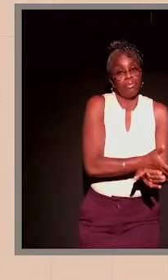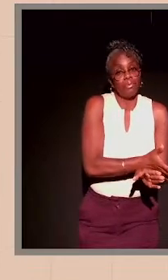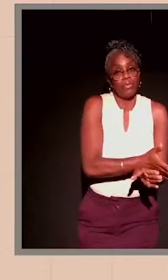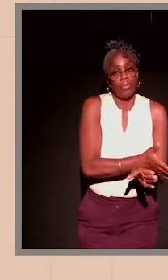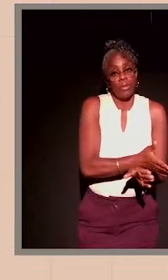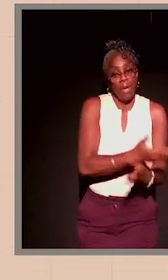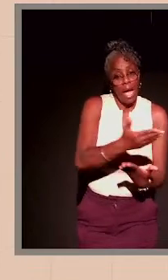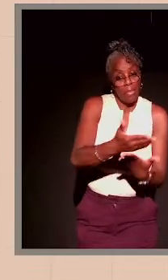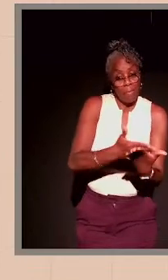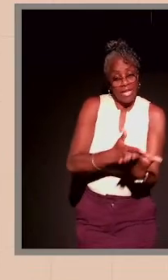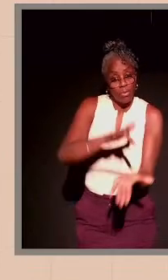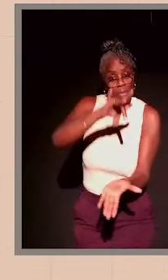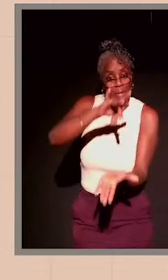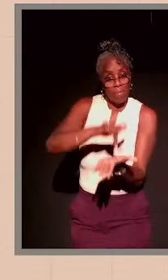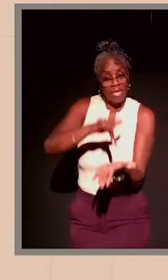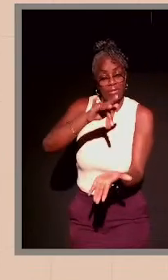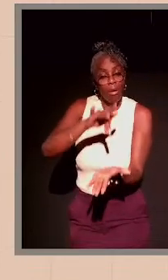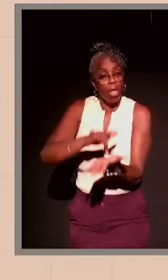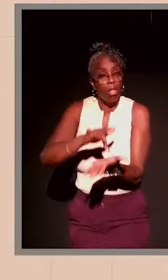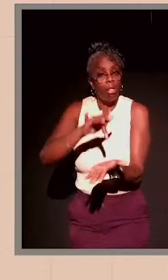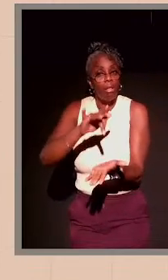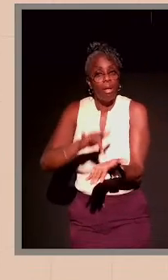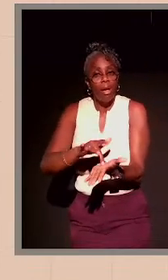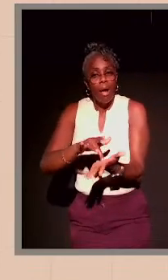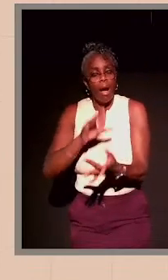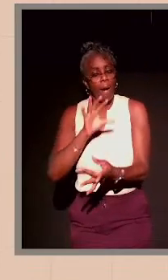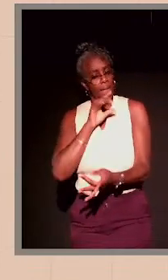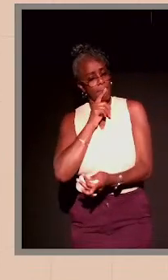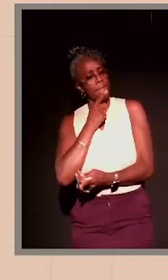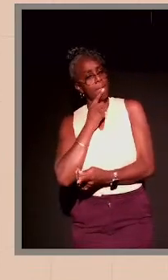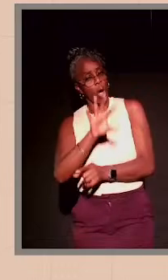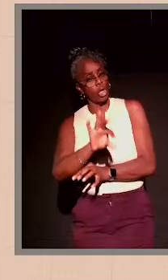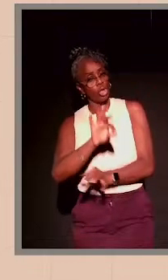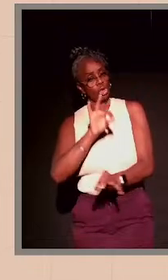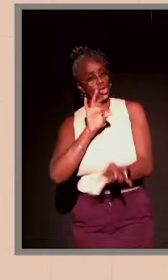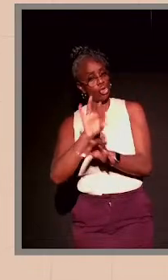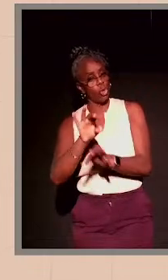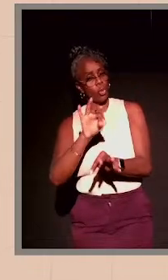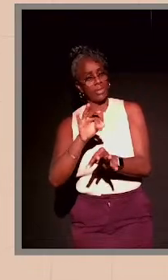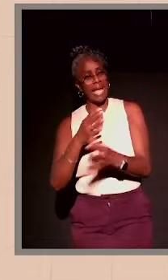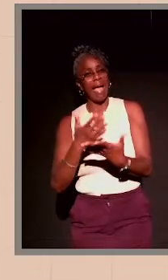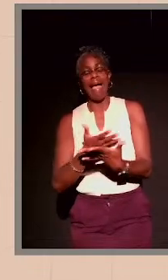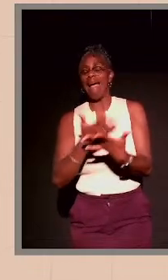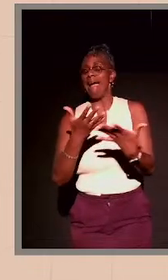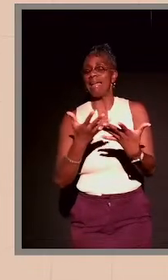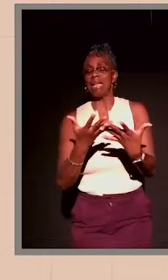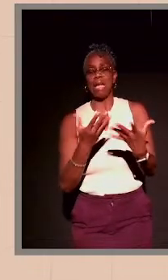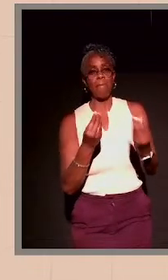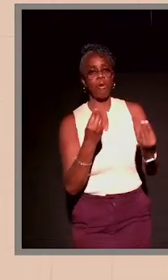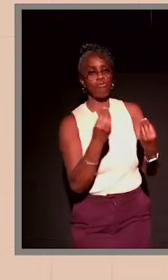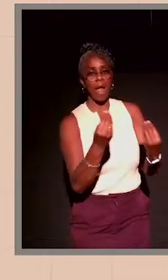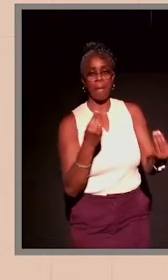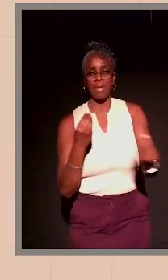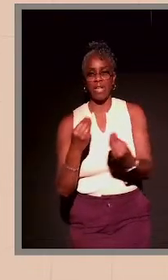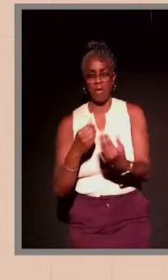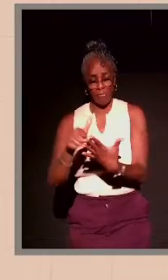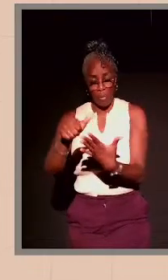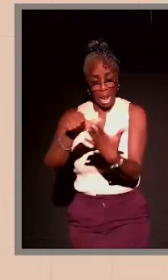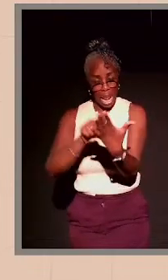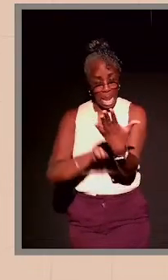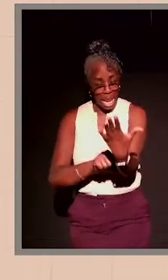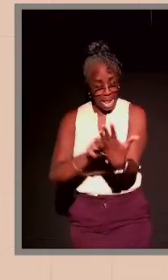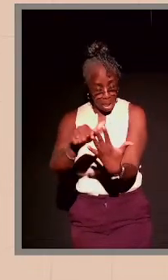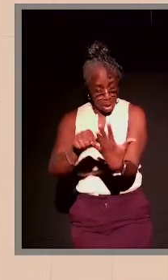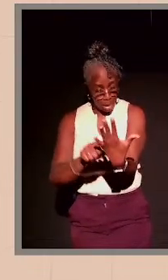menu in the middle, I can select any parameter from a list of